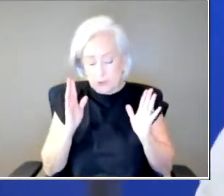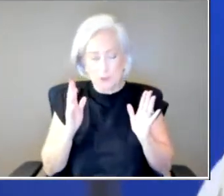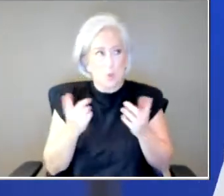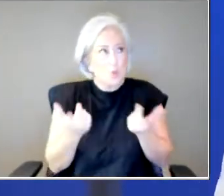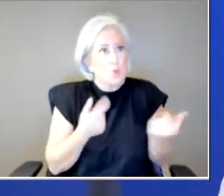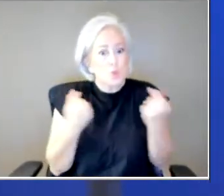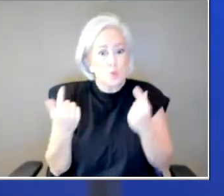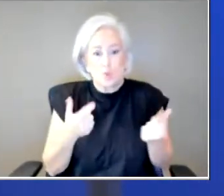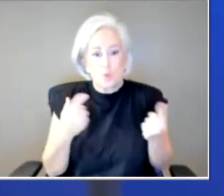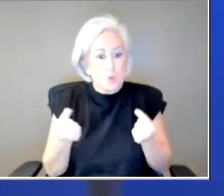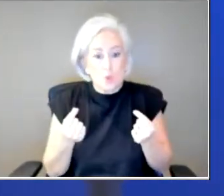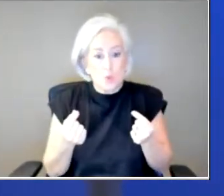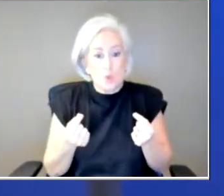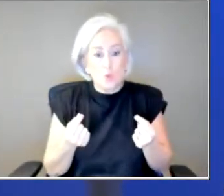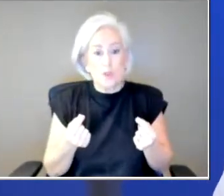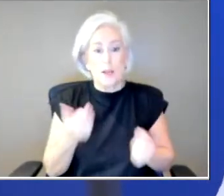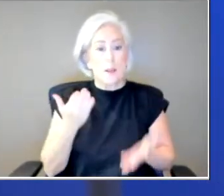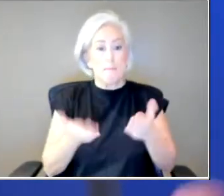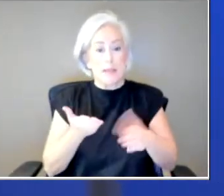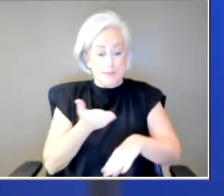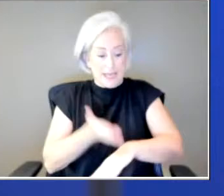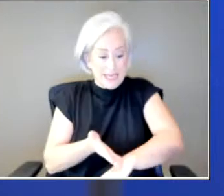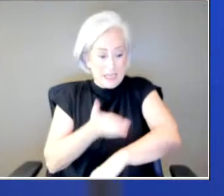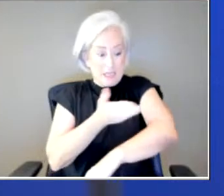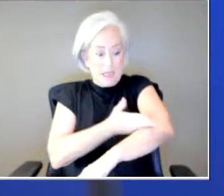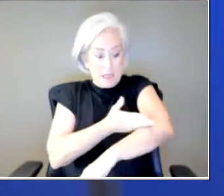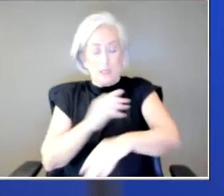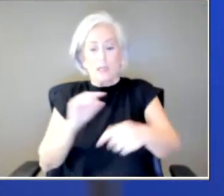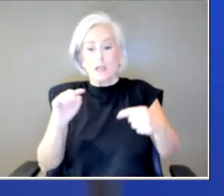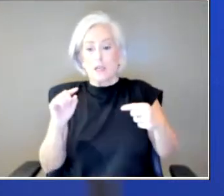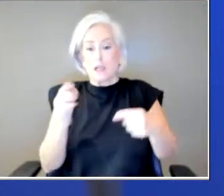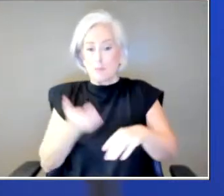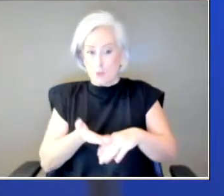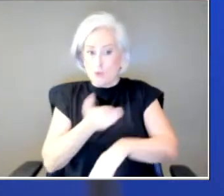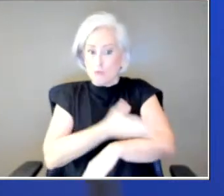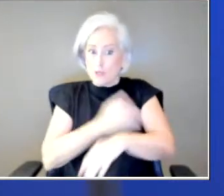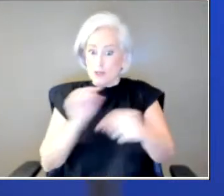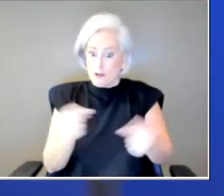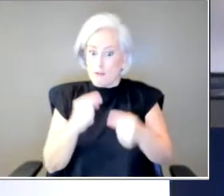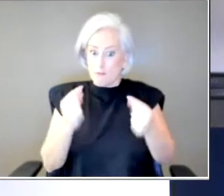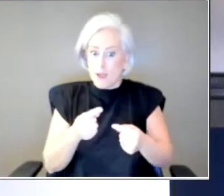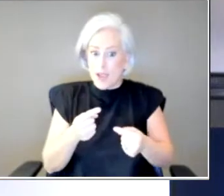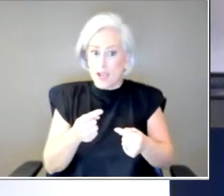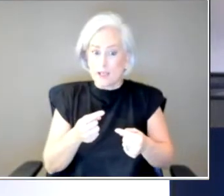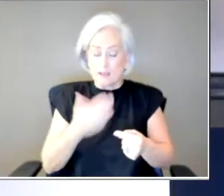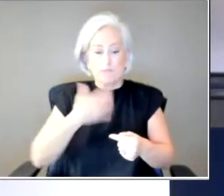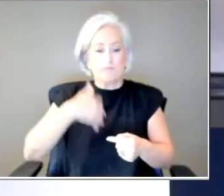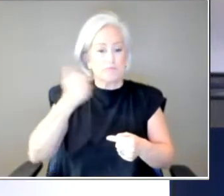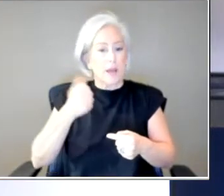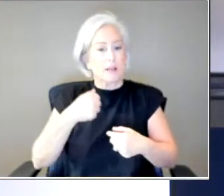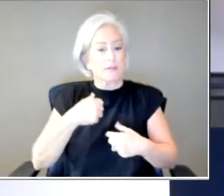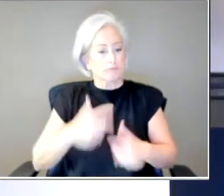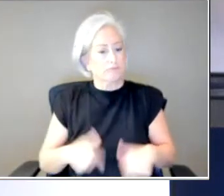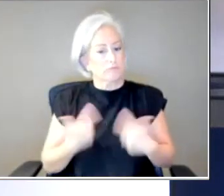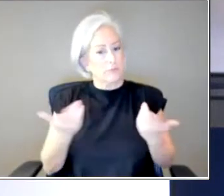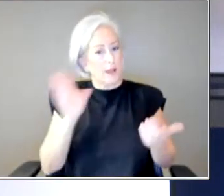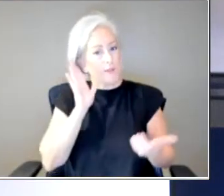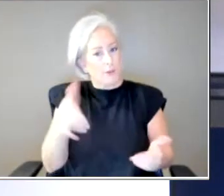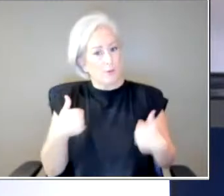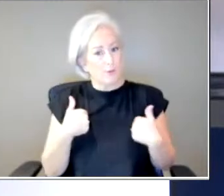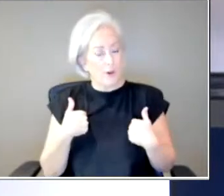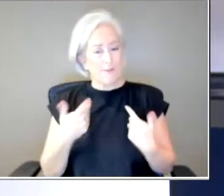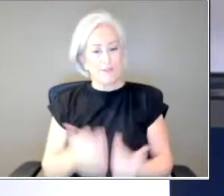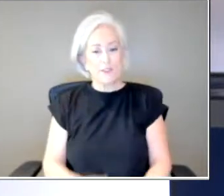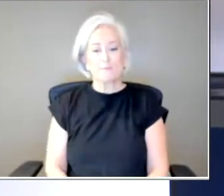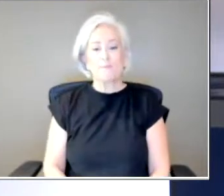only a moderate improvement in pain, allows you to do the things you want to do and improves your quality of life. And we're going to hear firsthand from one of your patients, Melissa, here in just a moment.